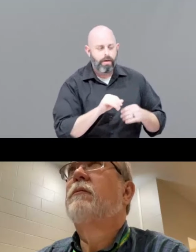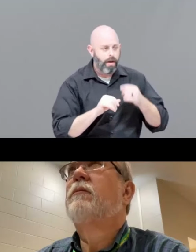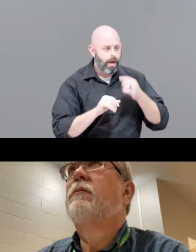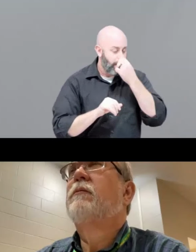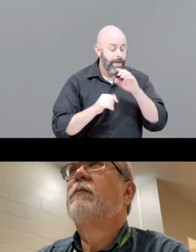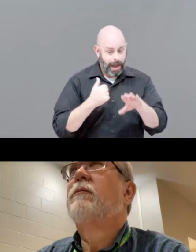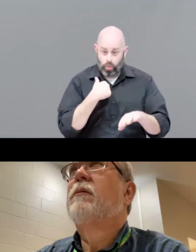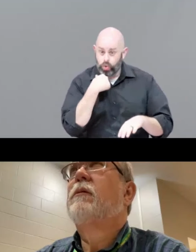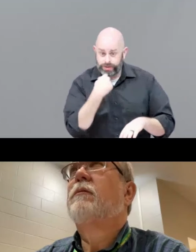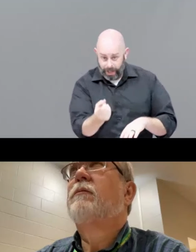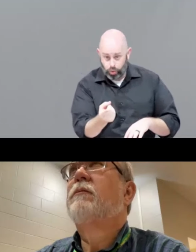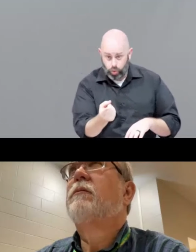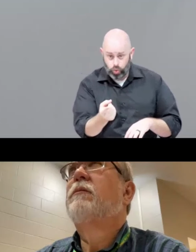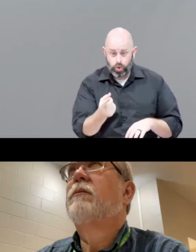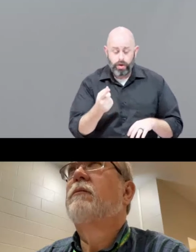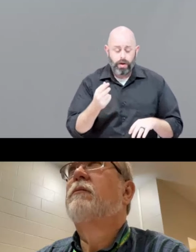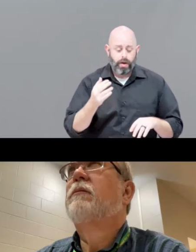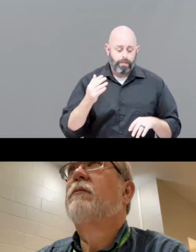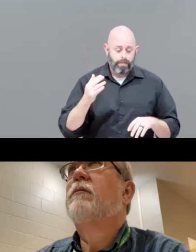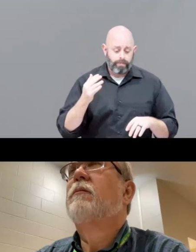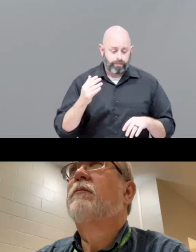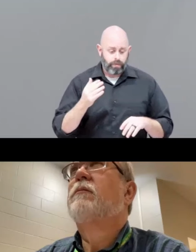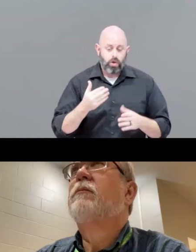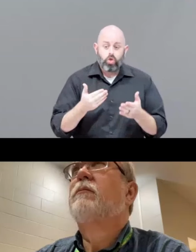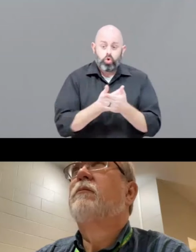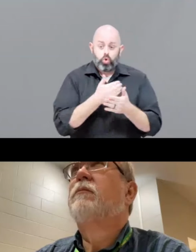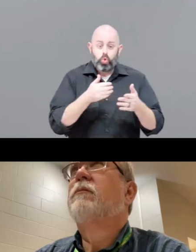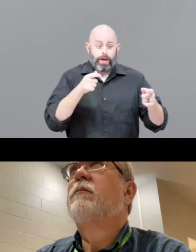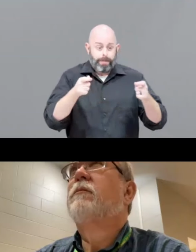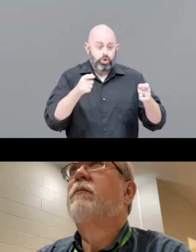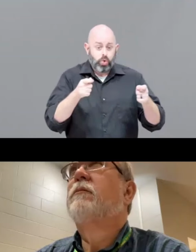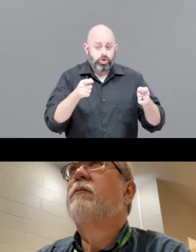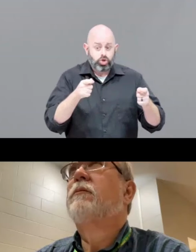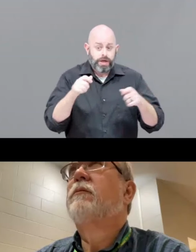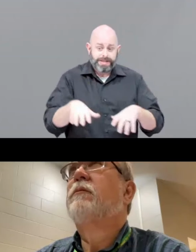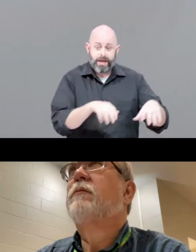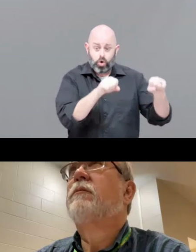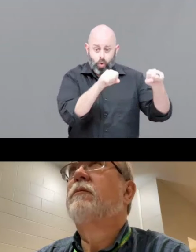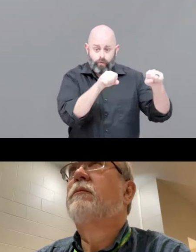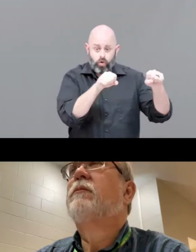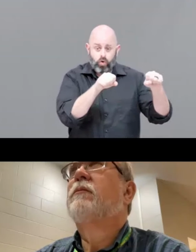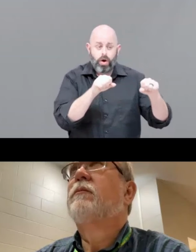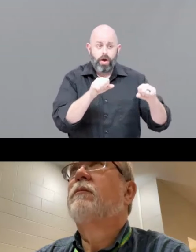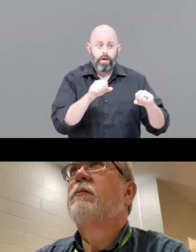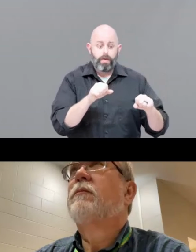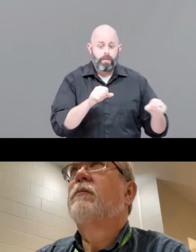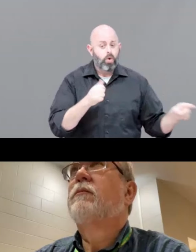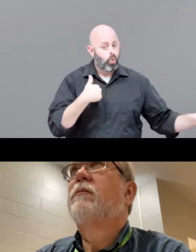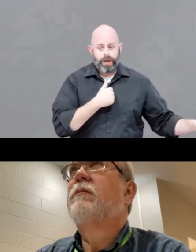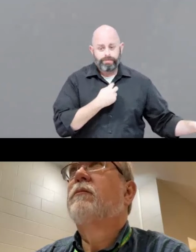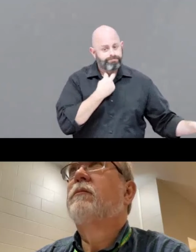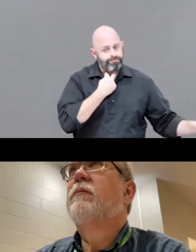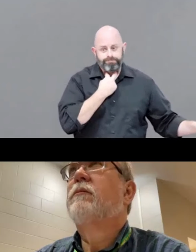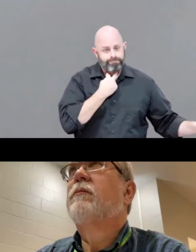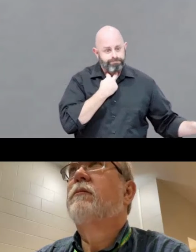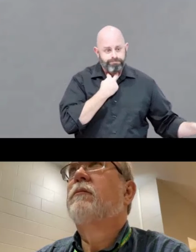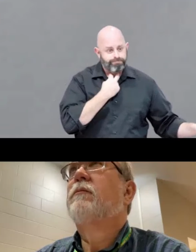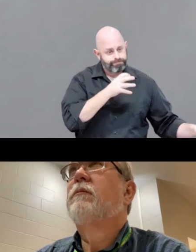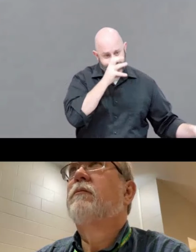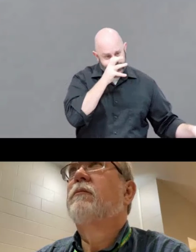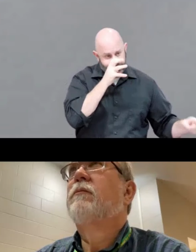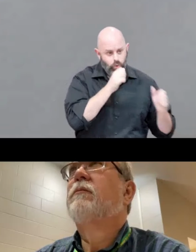that since the new administration has taken over, we stick to those ranges